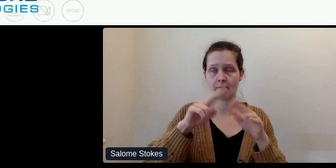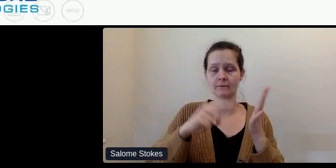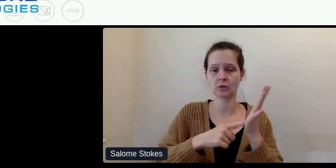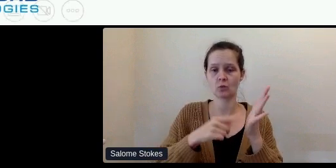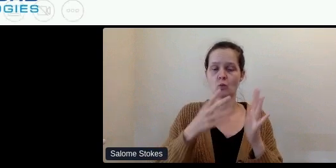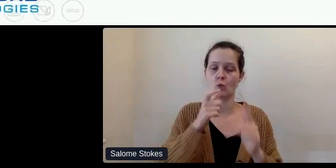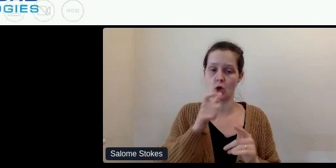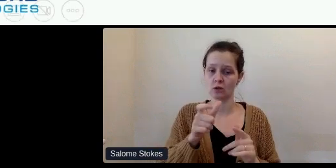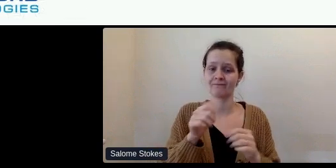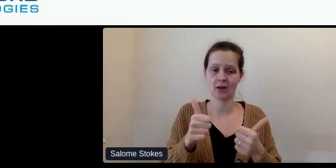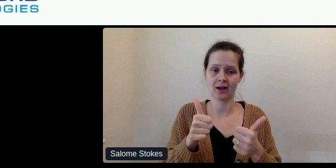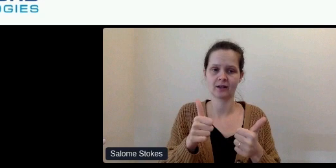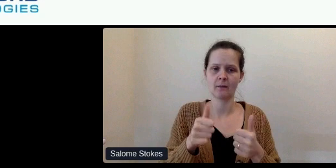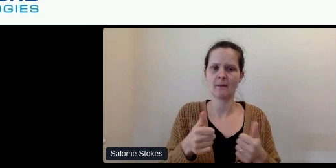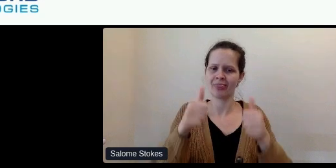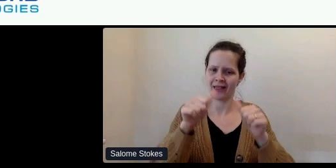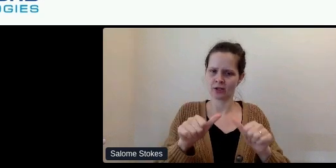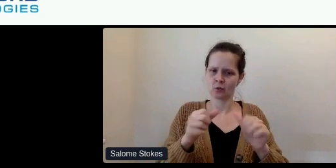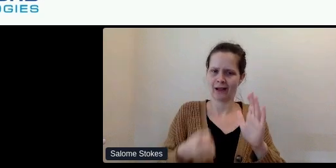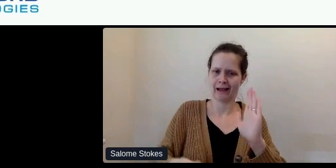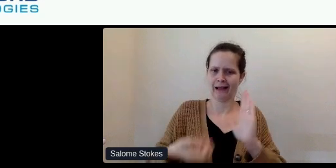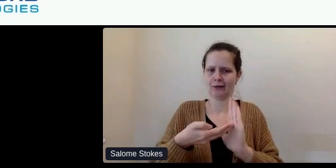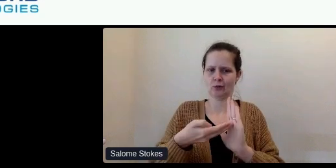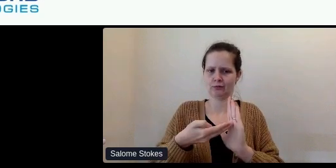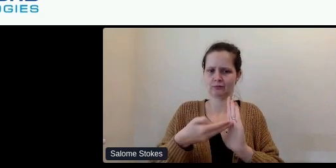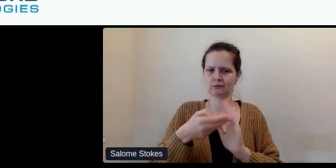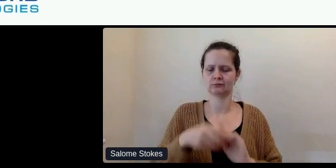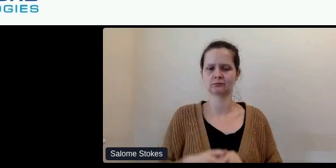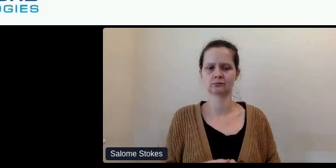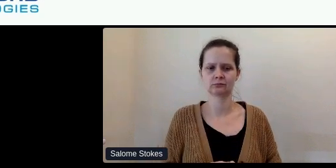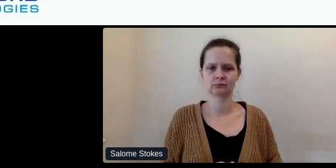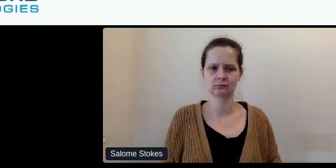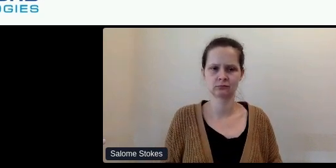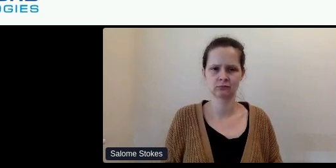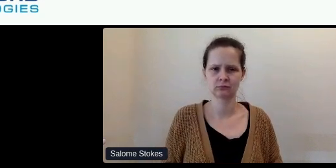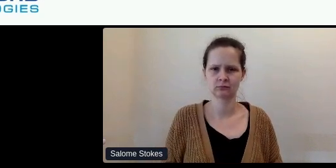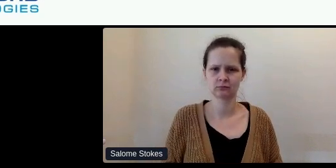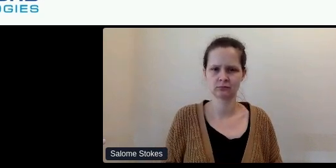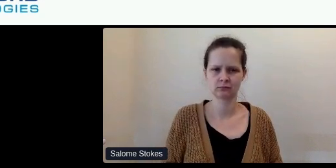the About question mark, a little underlined